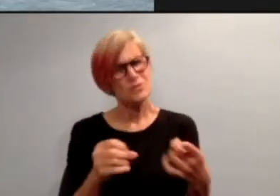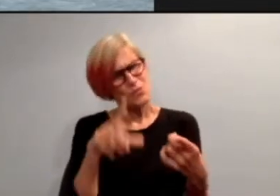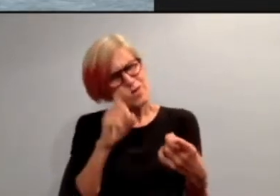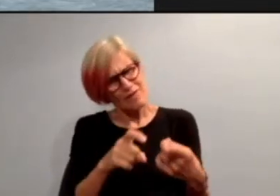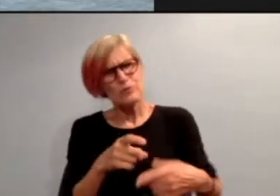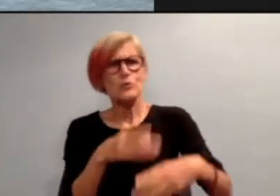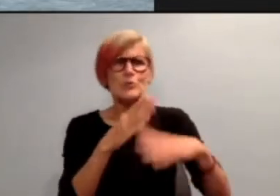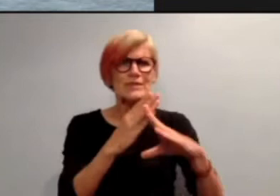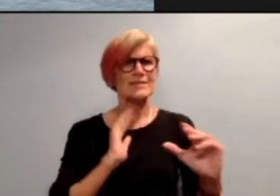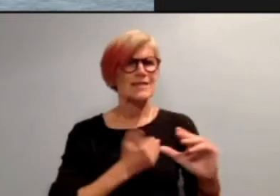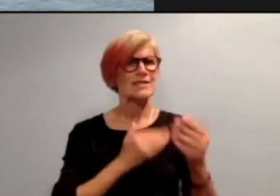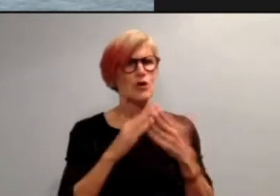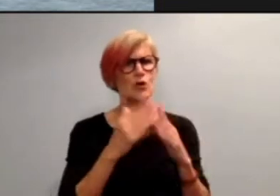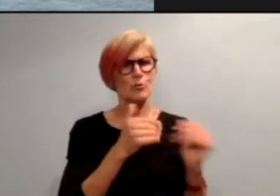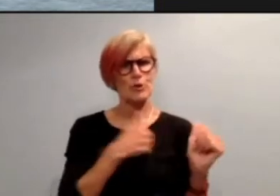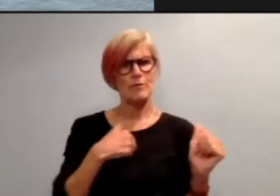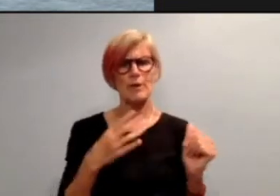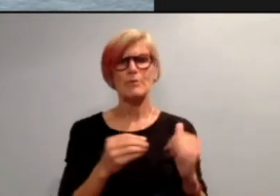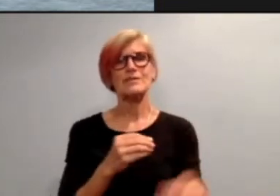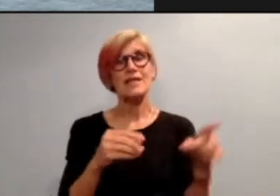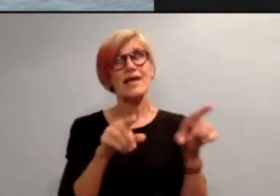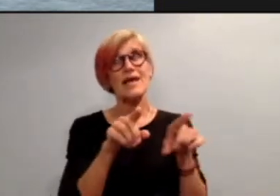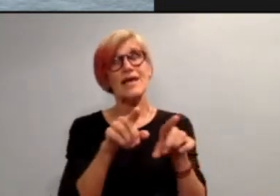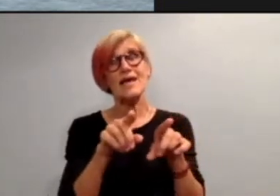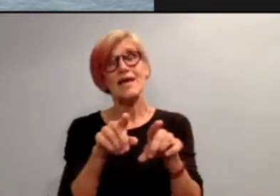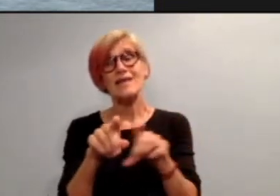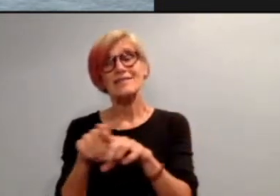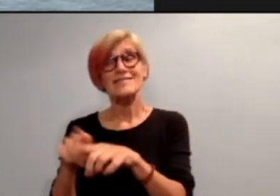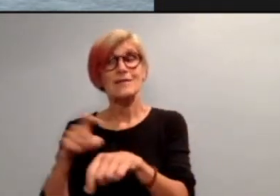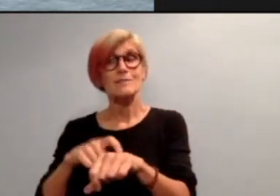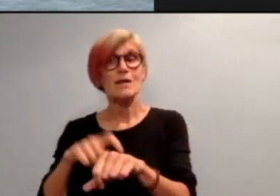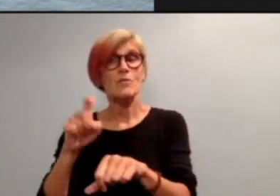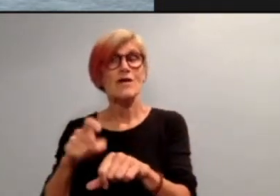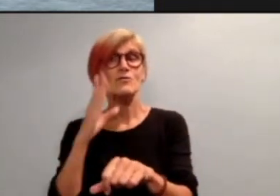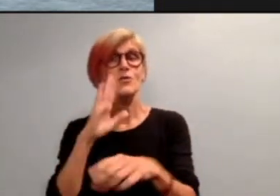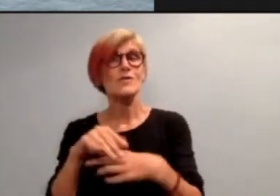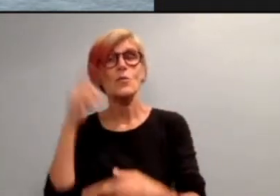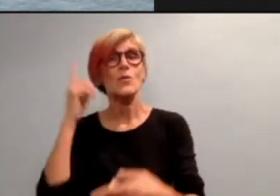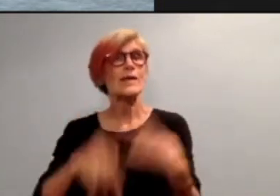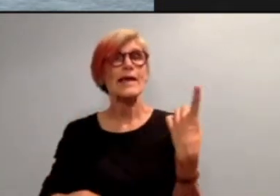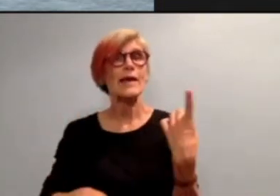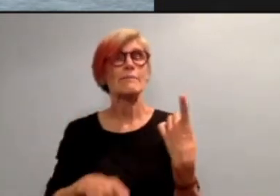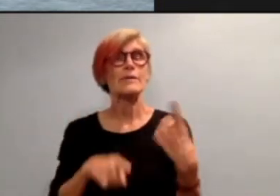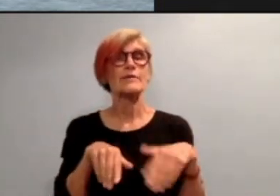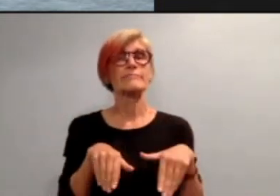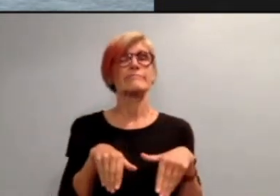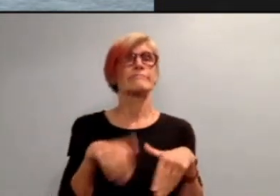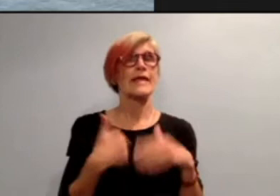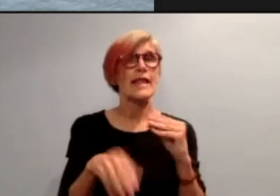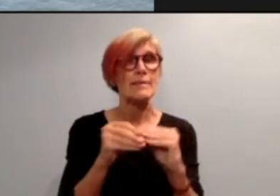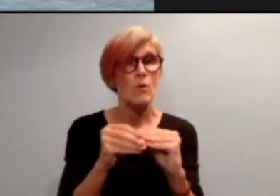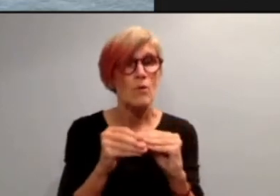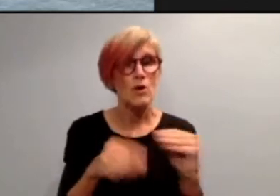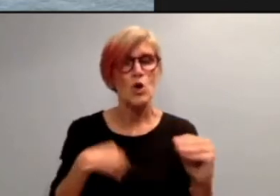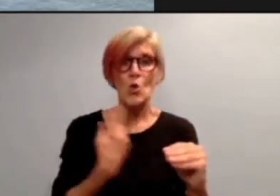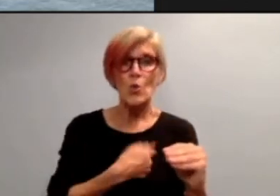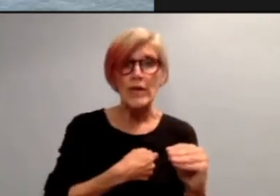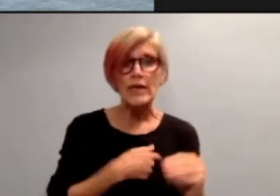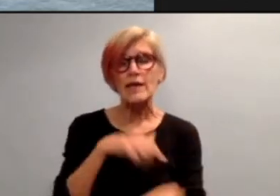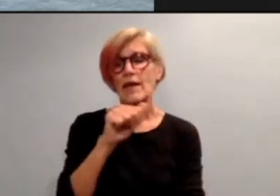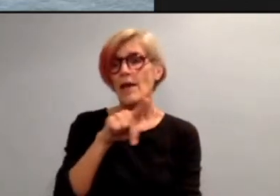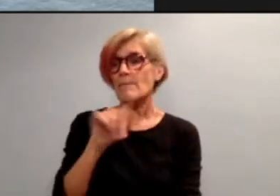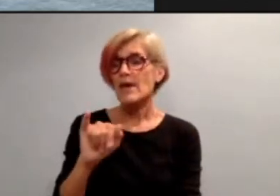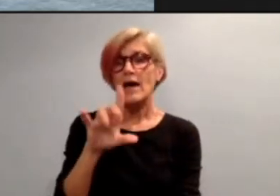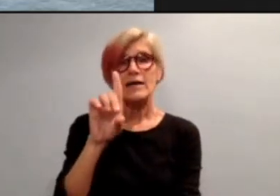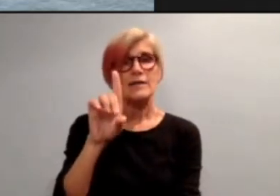threat, it must be about staying silent no more. It must be about how we, the AAPI diaspora, define